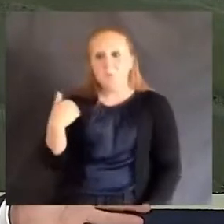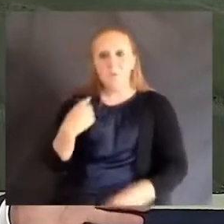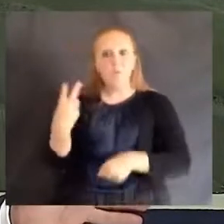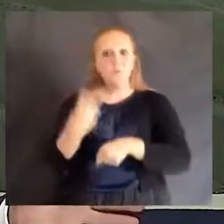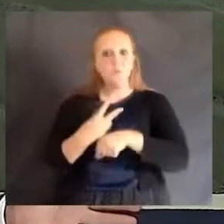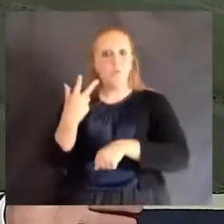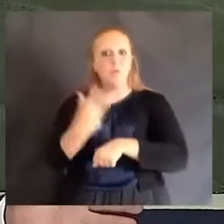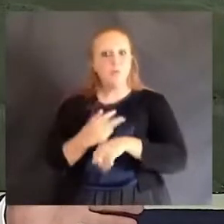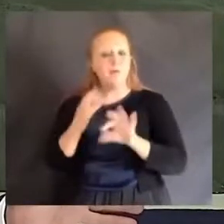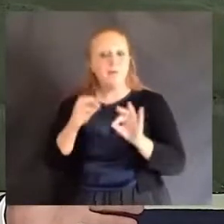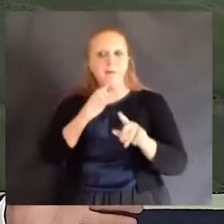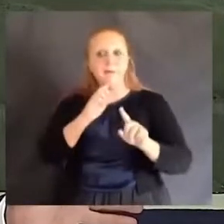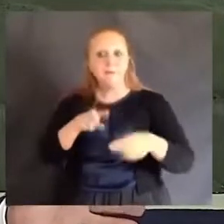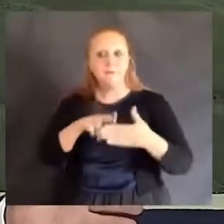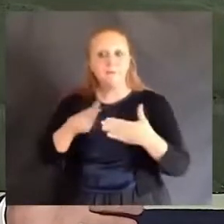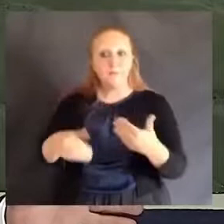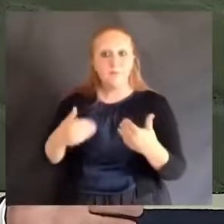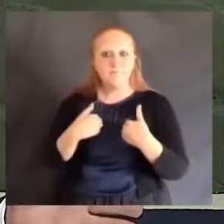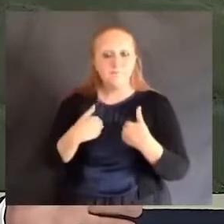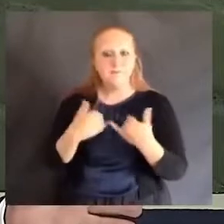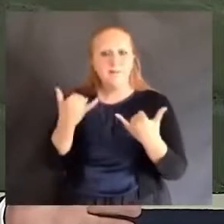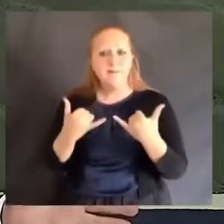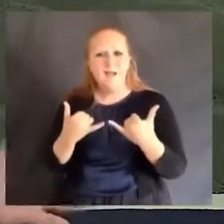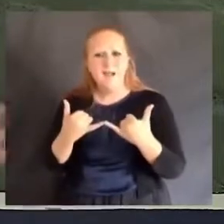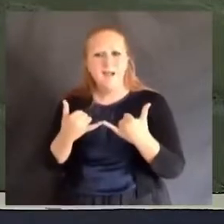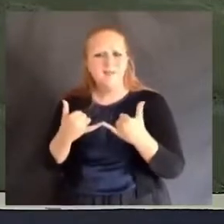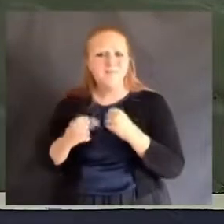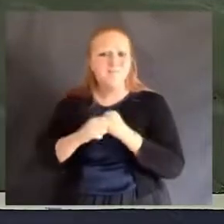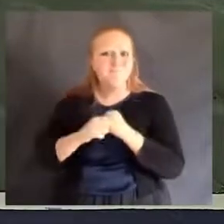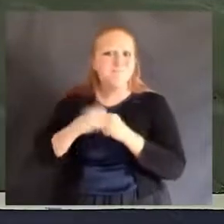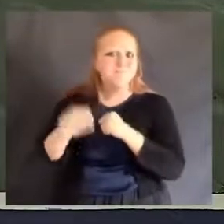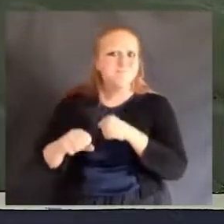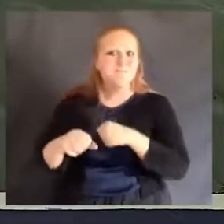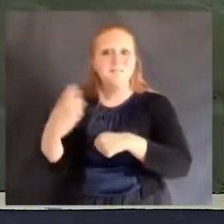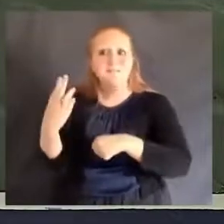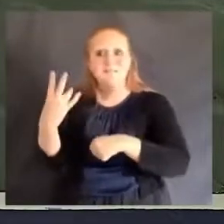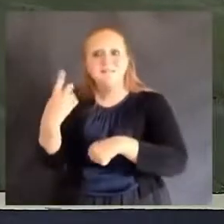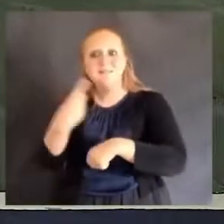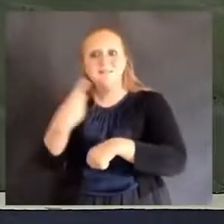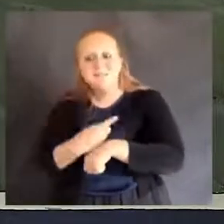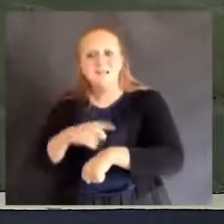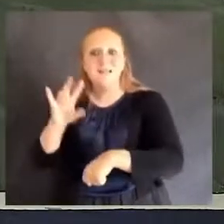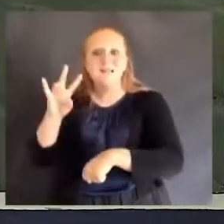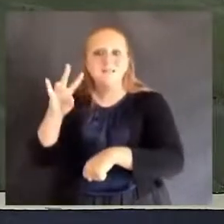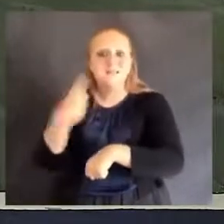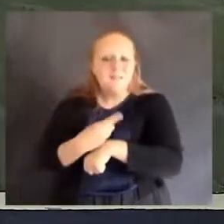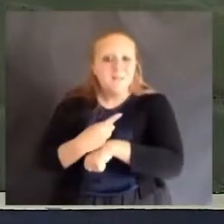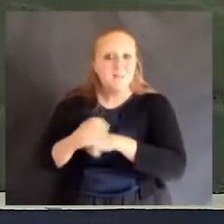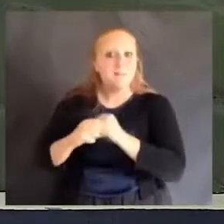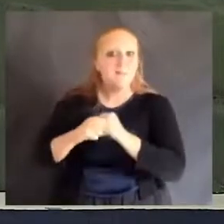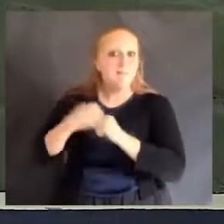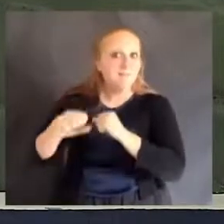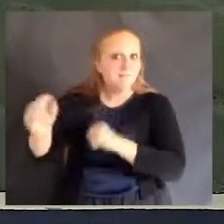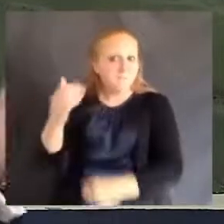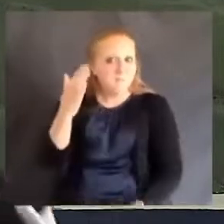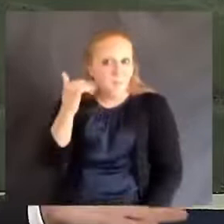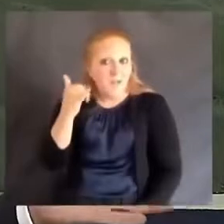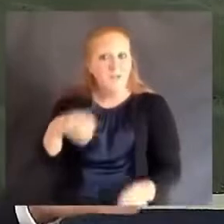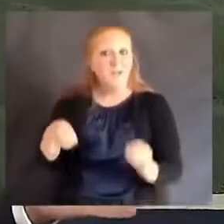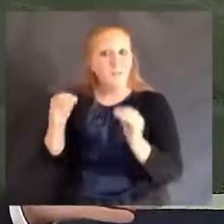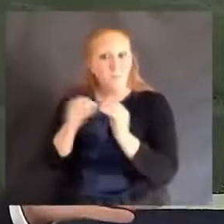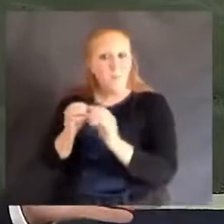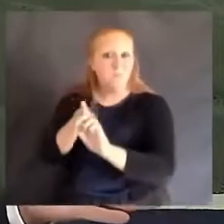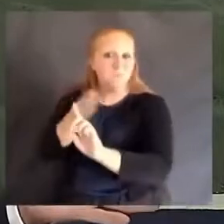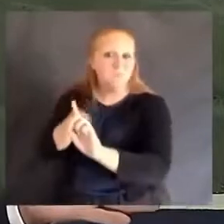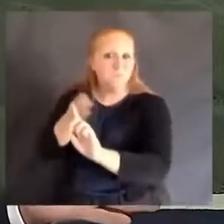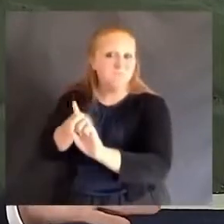days, their turnaround time can now be as long as 6 or 7 days. That affects not only